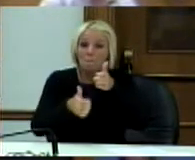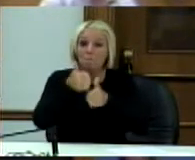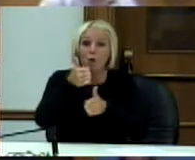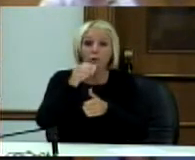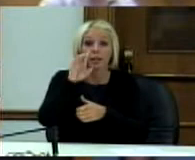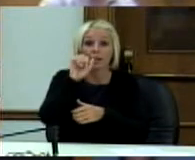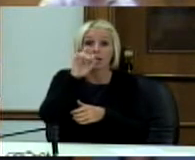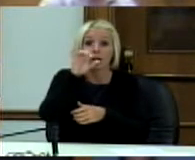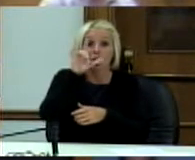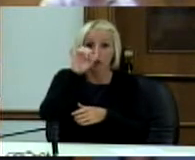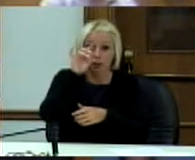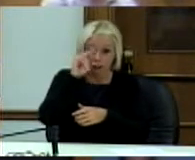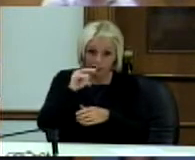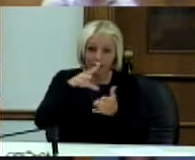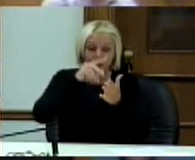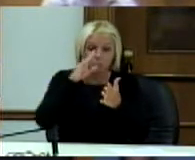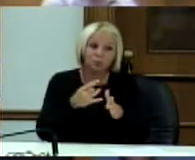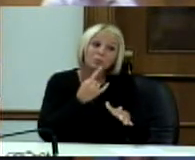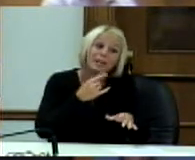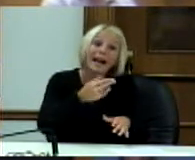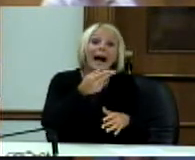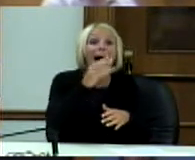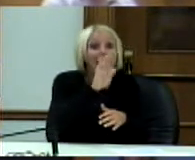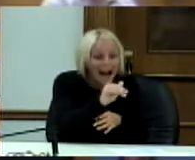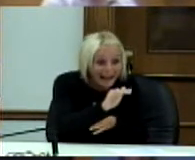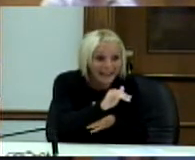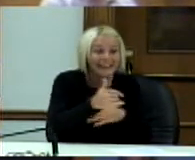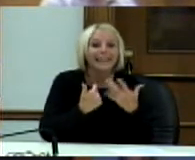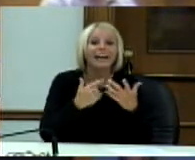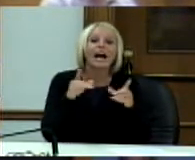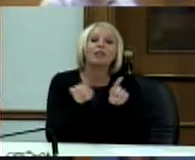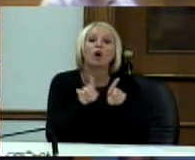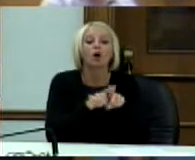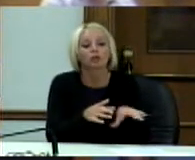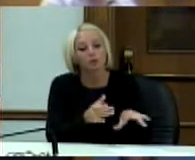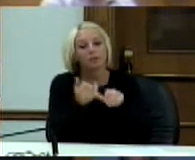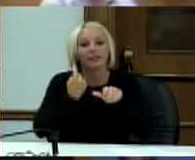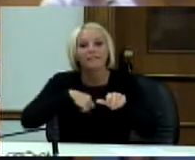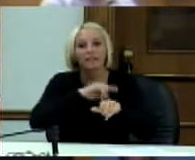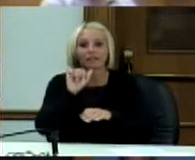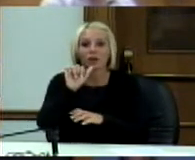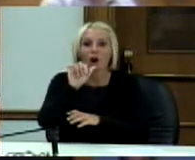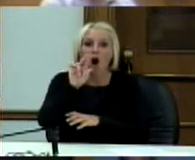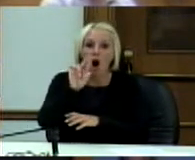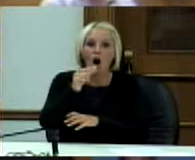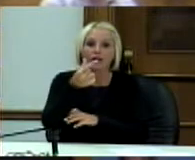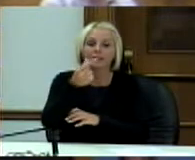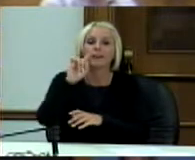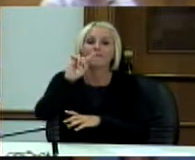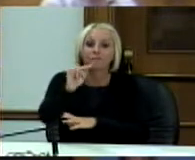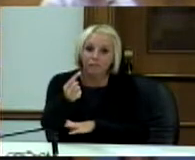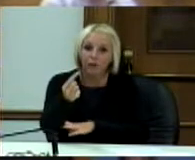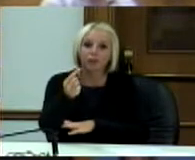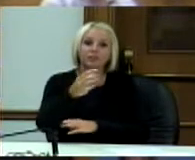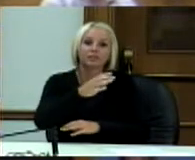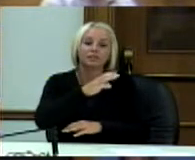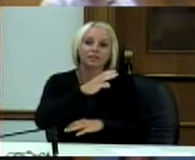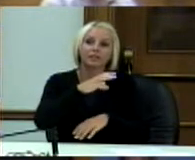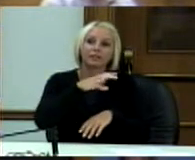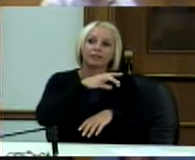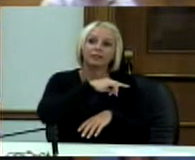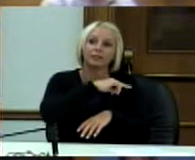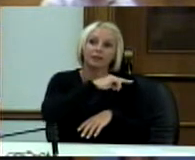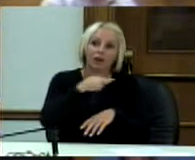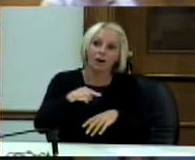Carleton students, so say hi to them. And they are also leaving us August 1st, the Carleton staff, the community members,